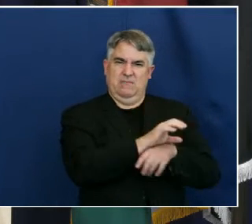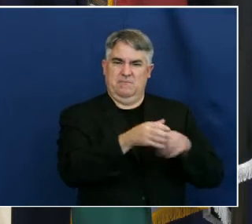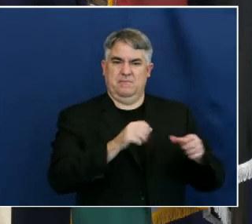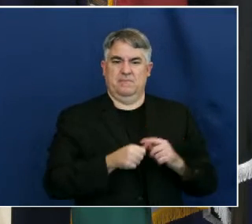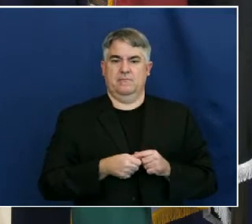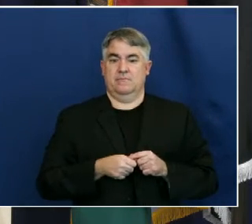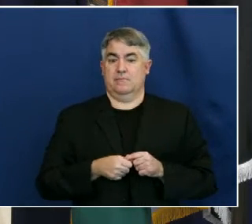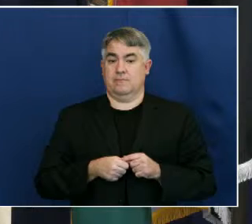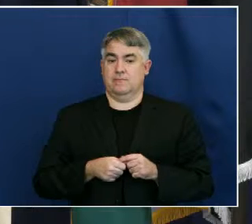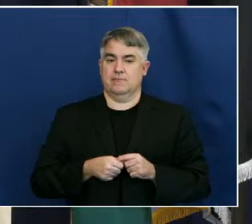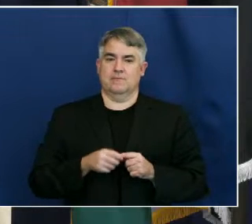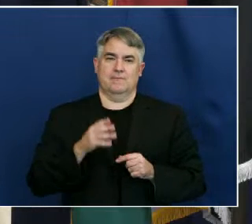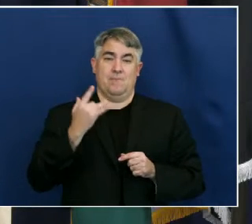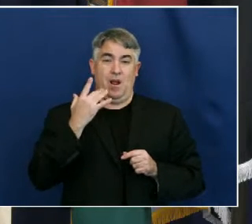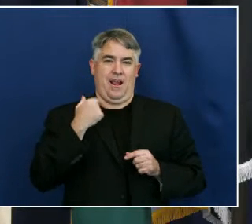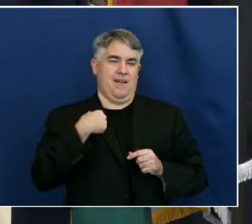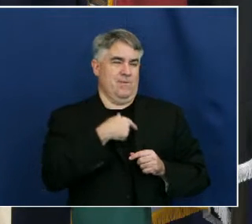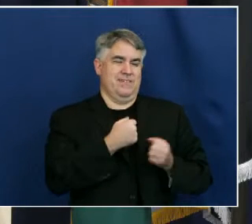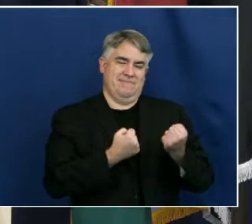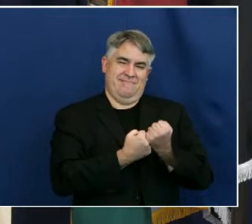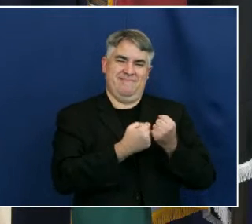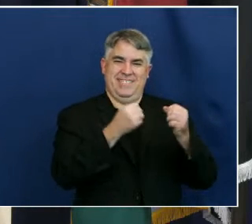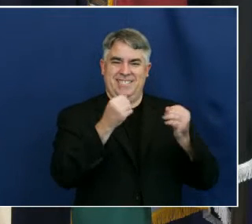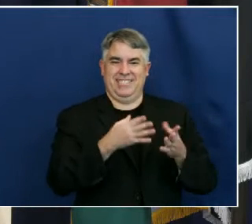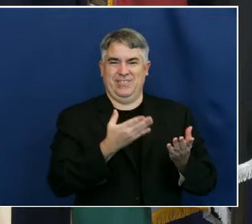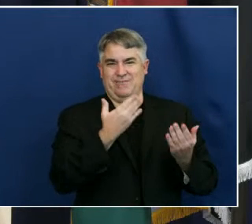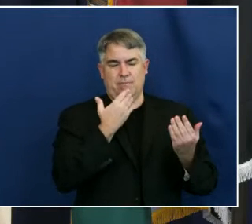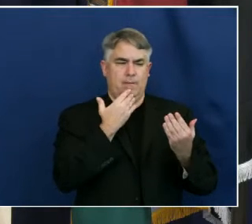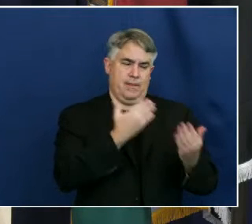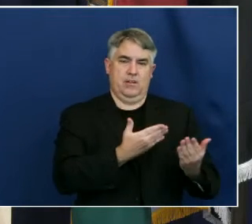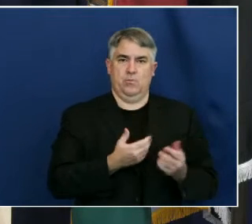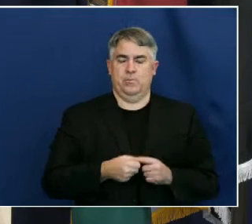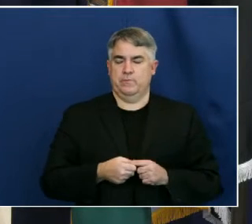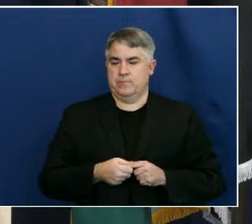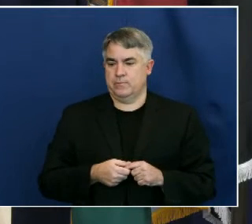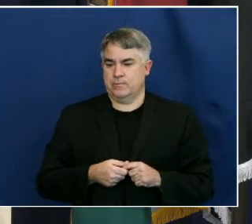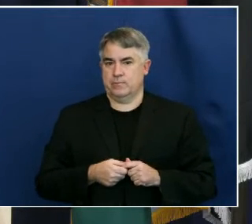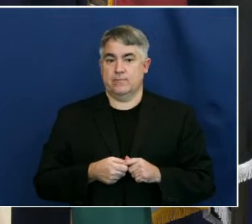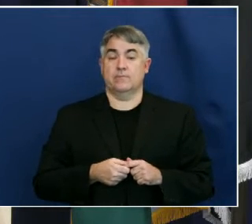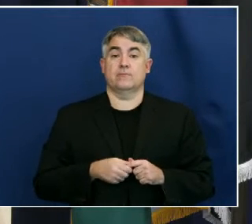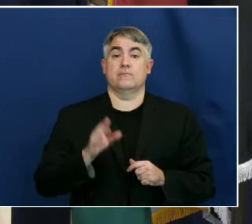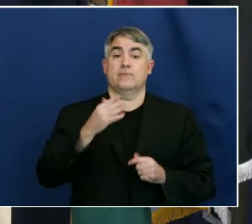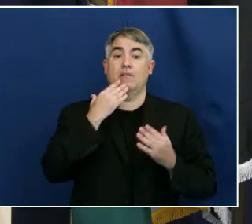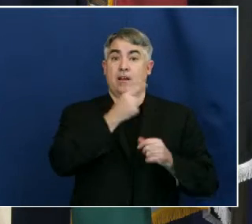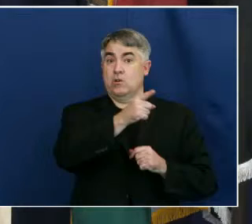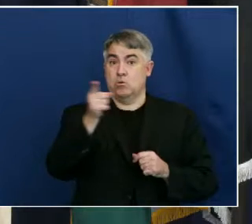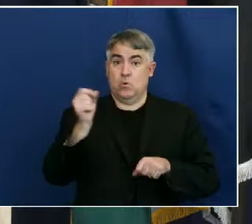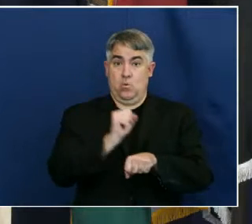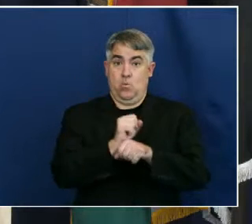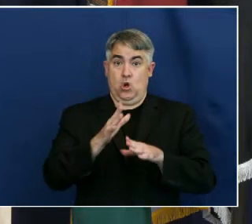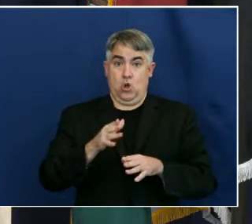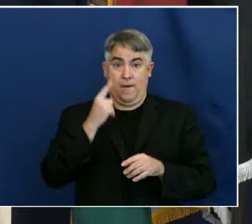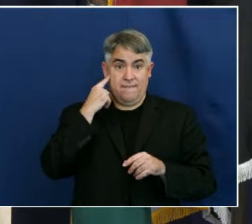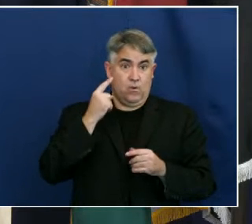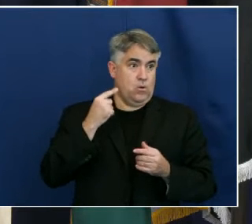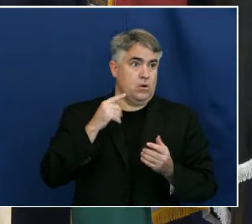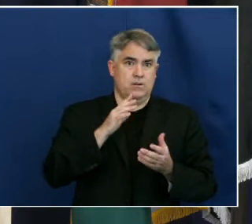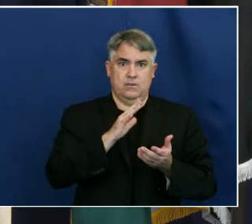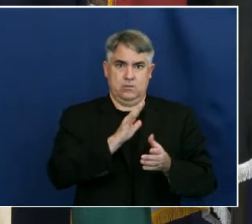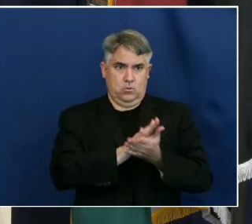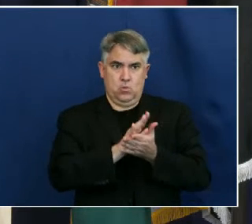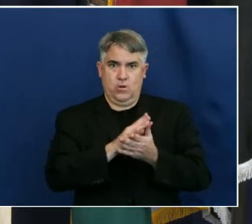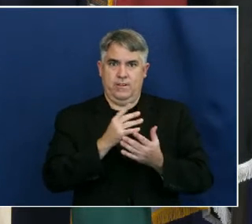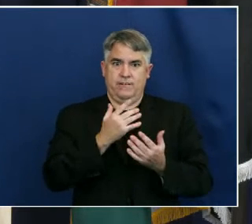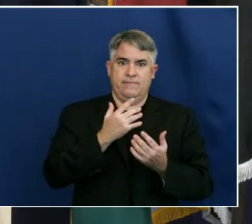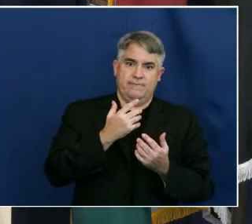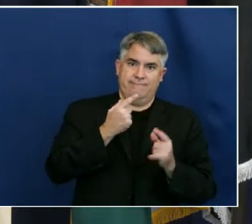and we appreciate their support for our schools. I want to thank all of our school employees for everything they're doing to connect our students and families